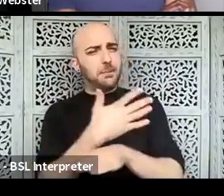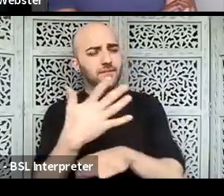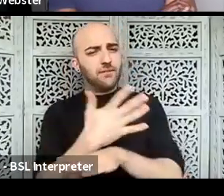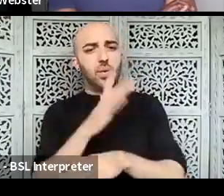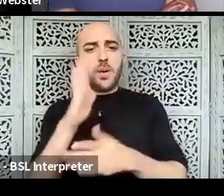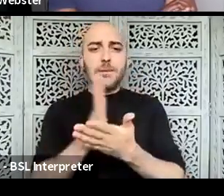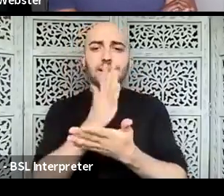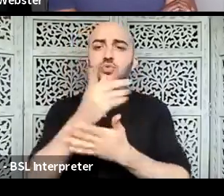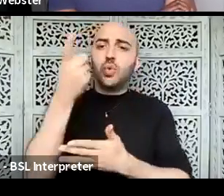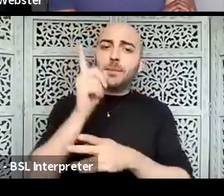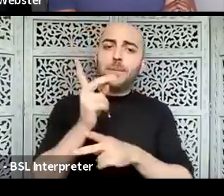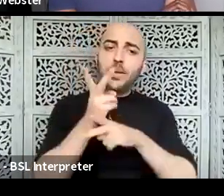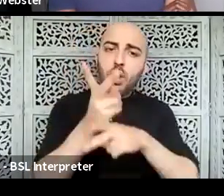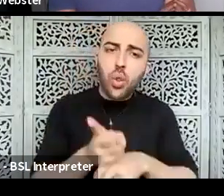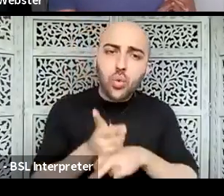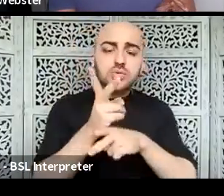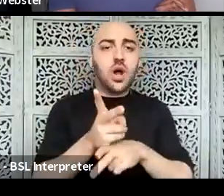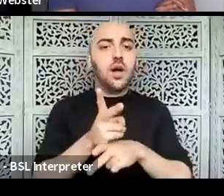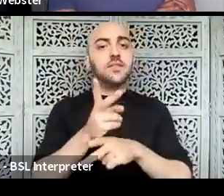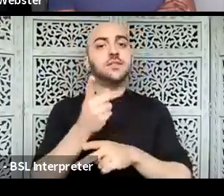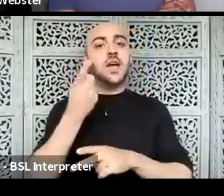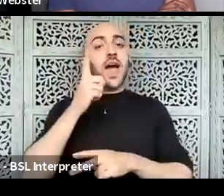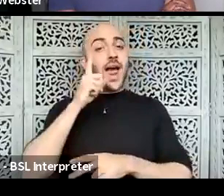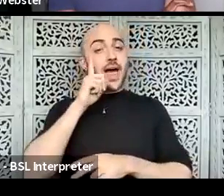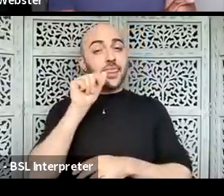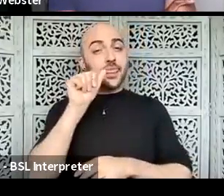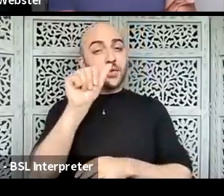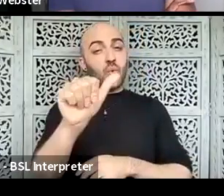looked after. And actually, I think you're right